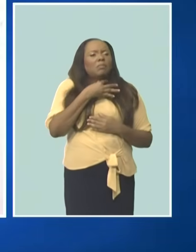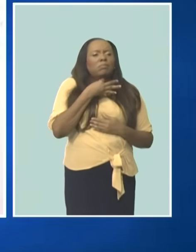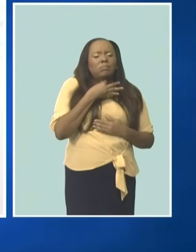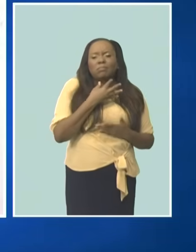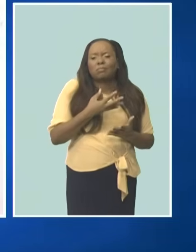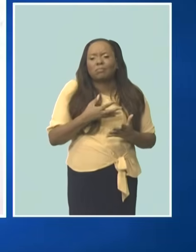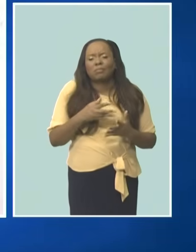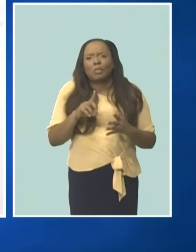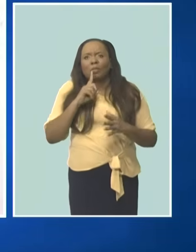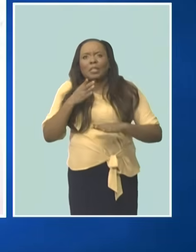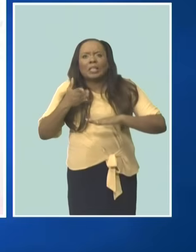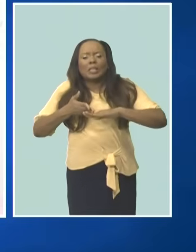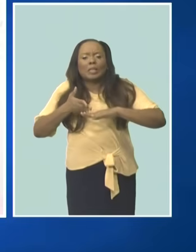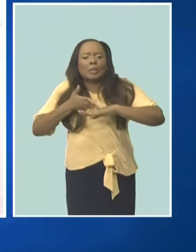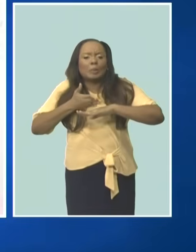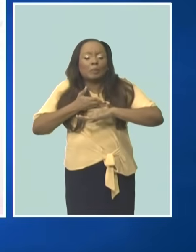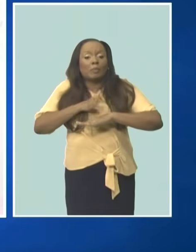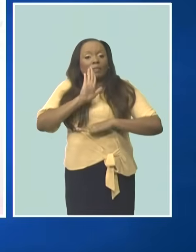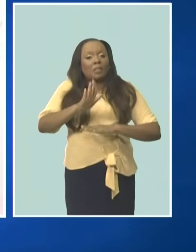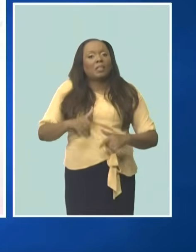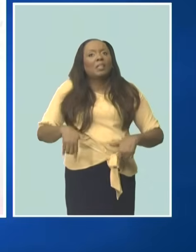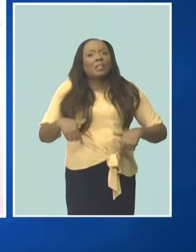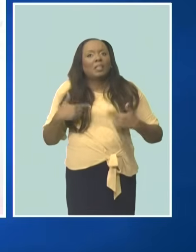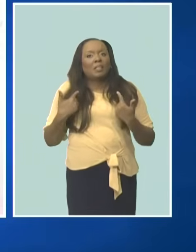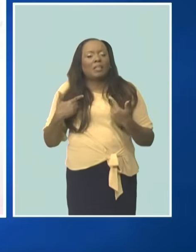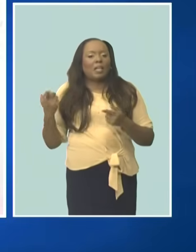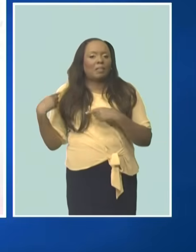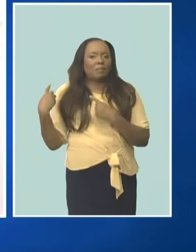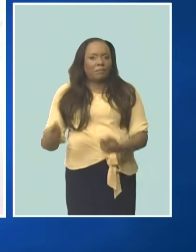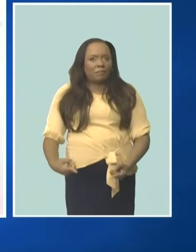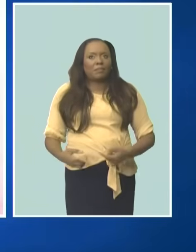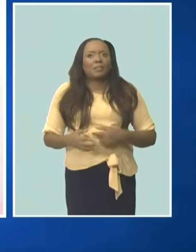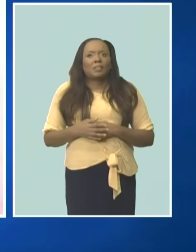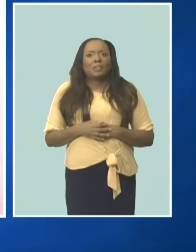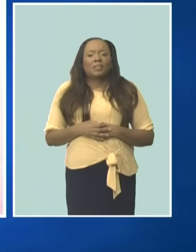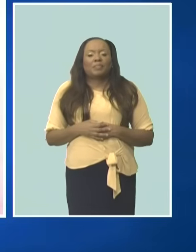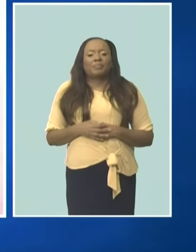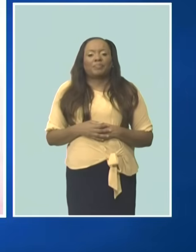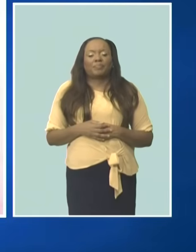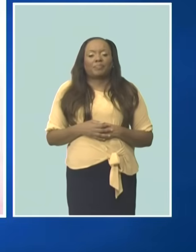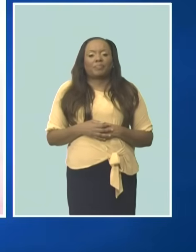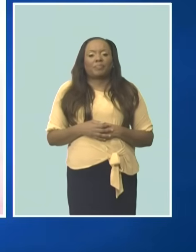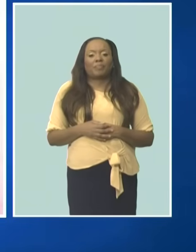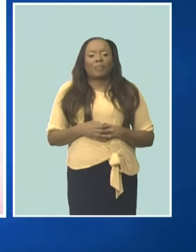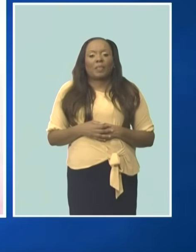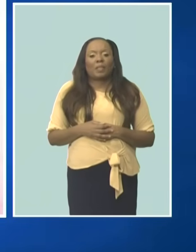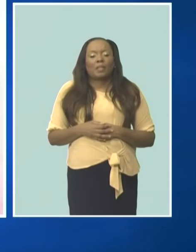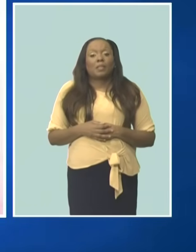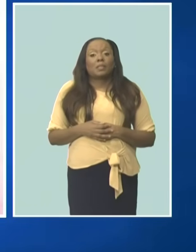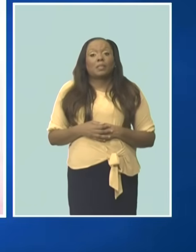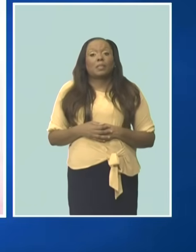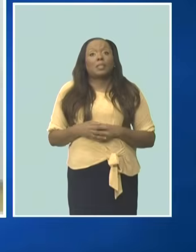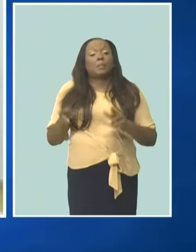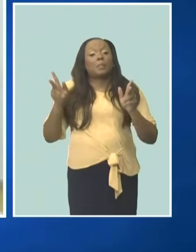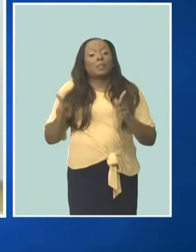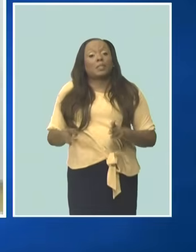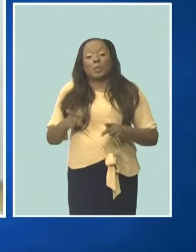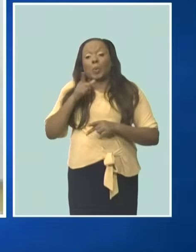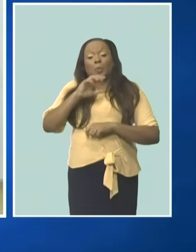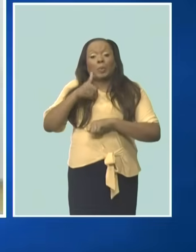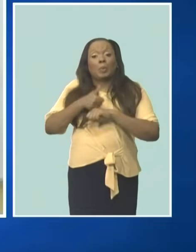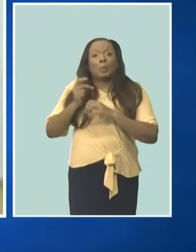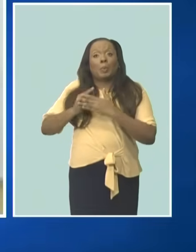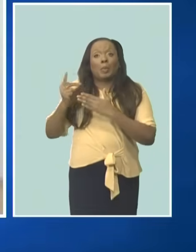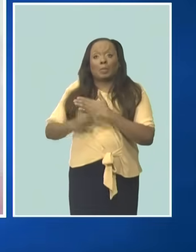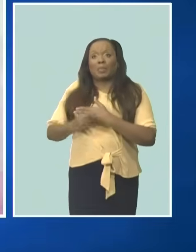improving that will serve you well throughout your lives. Founder Dr. Ashtabab is concerned that after years